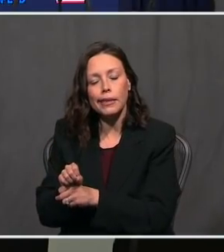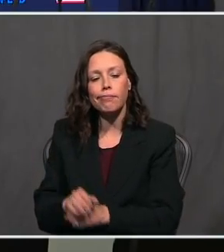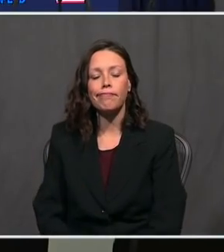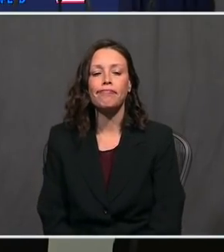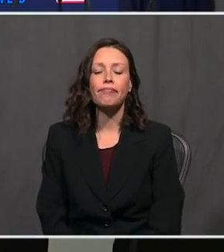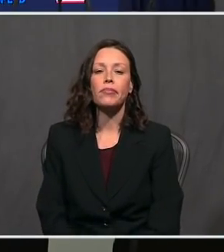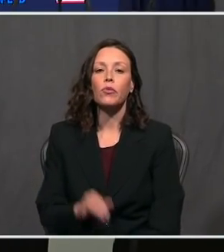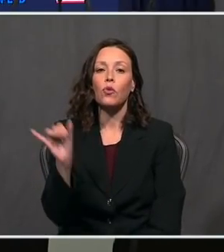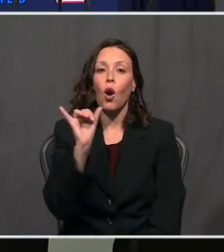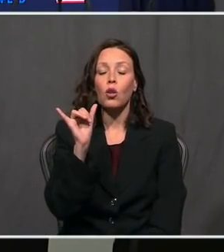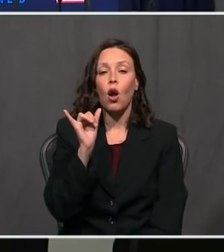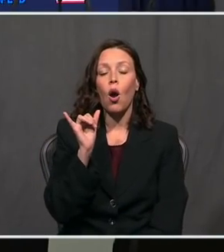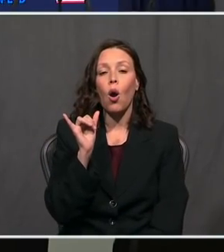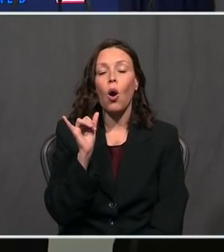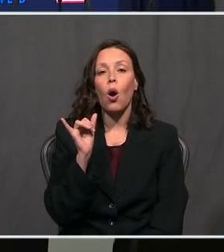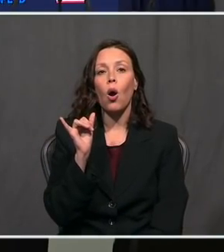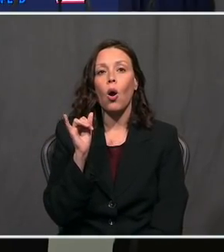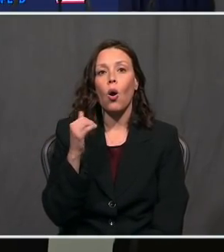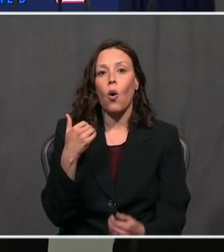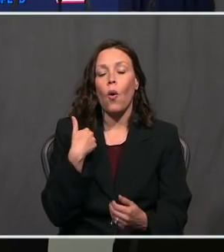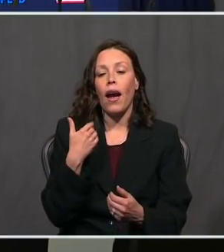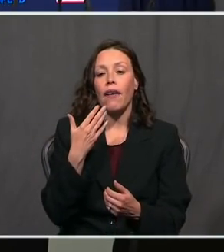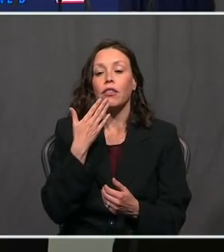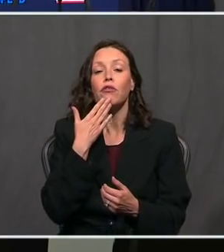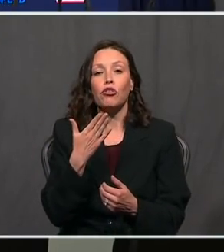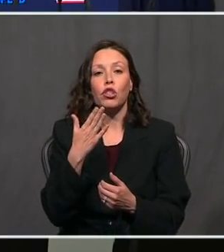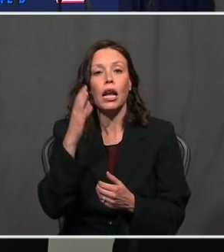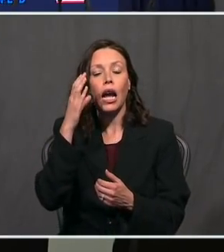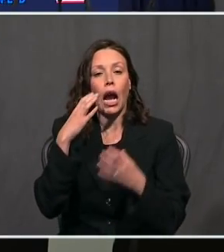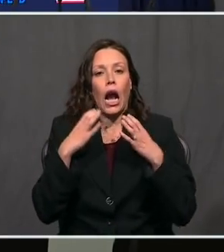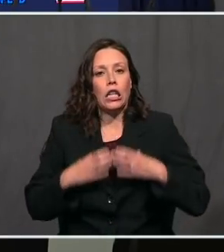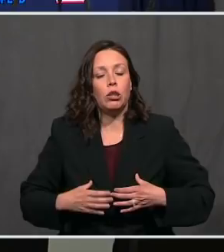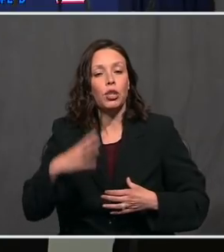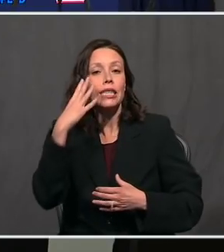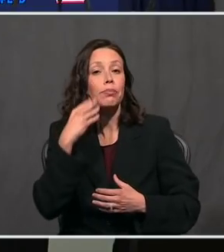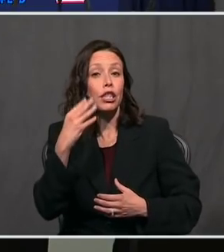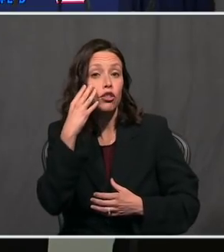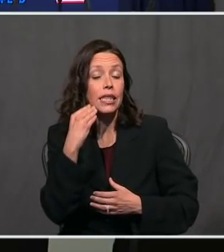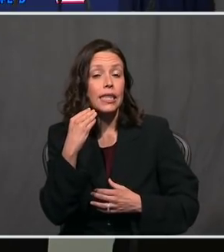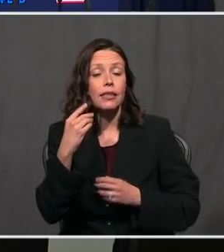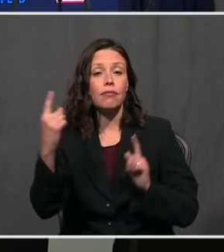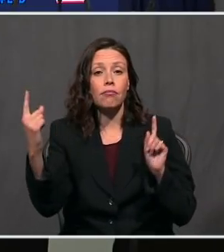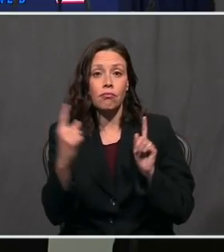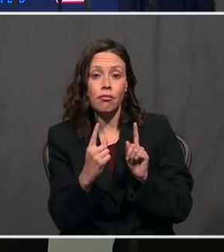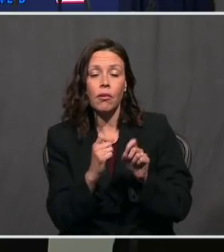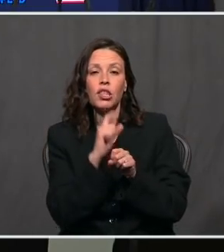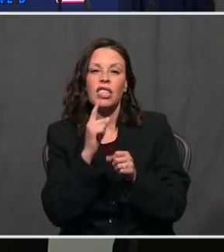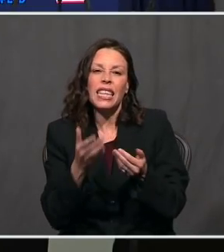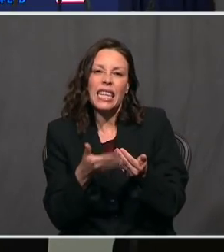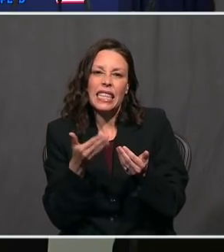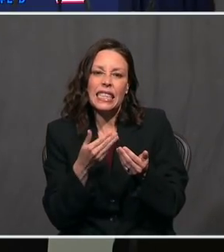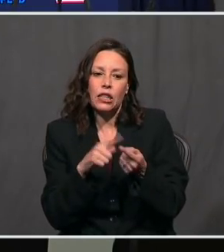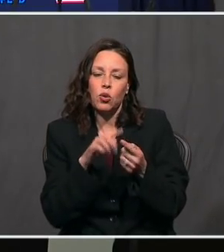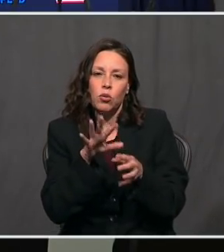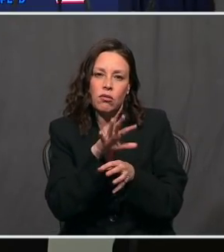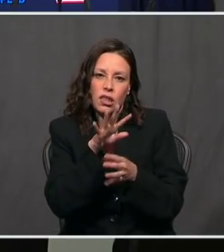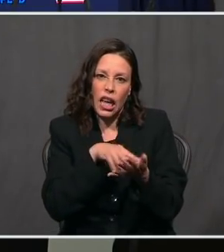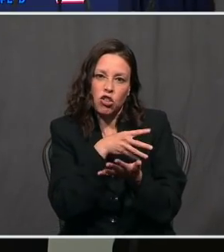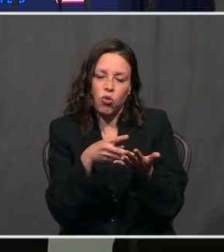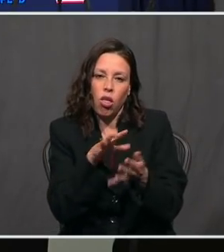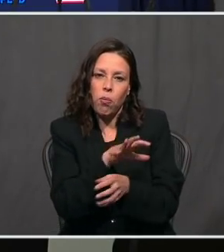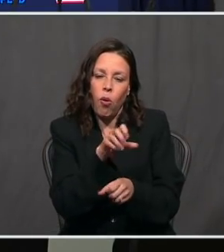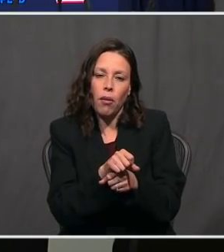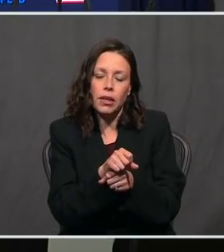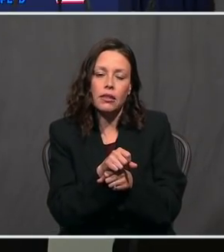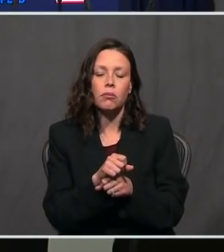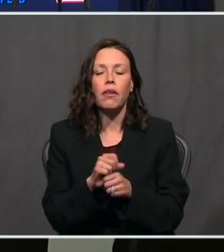We've also created a robust consumer experience. So, Brad, I'm finally getting to your question, to ensure it's easy to schedule a vaccination. So